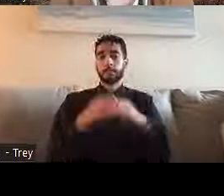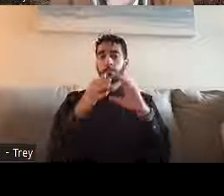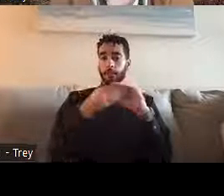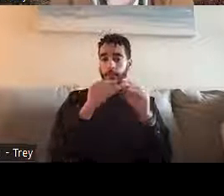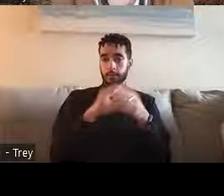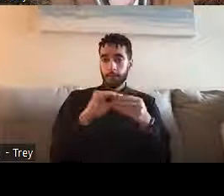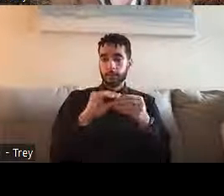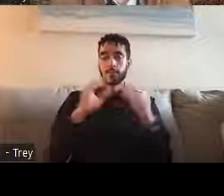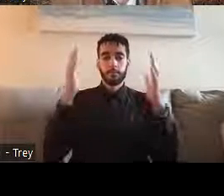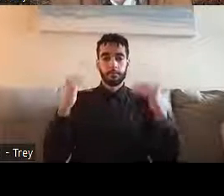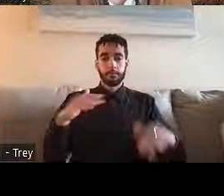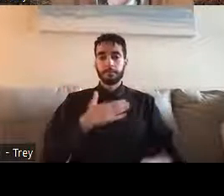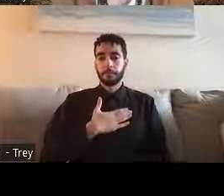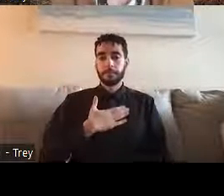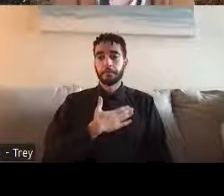phase. Next slide, please.